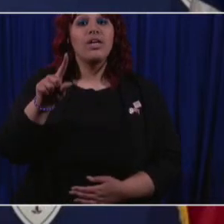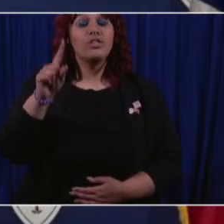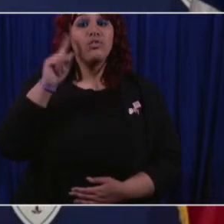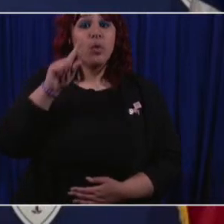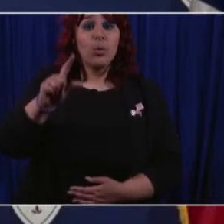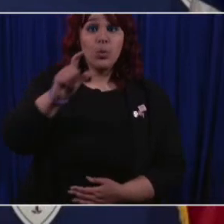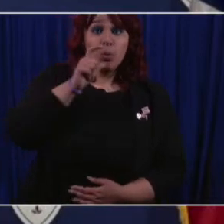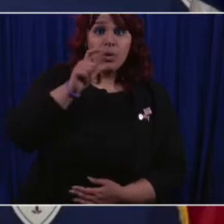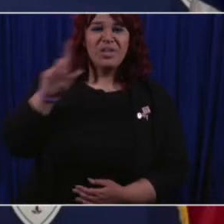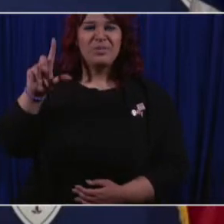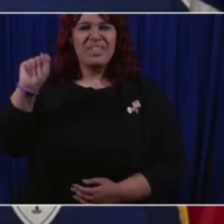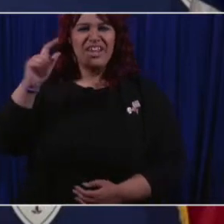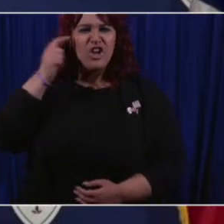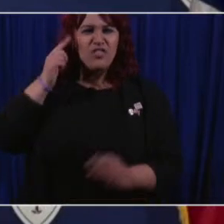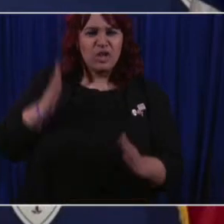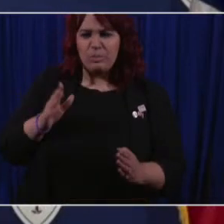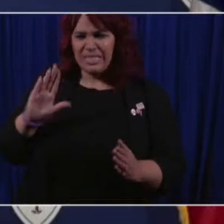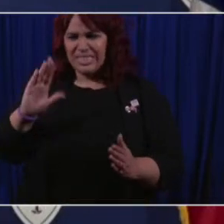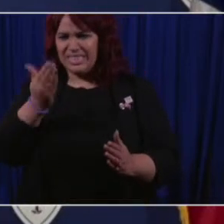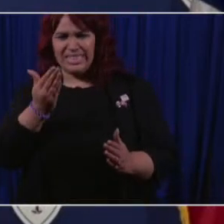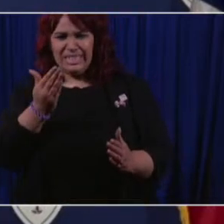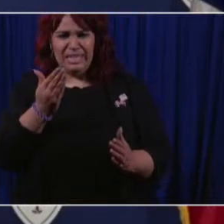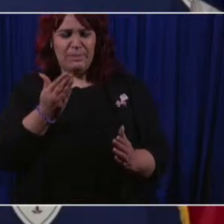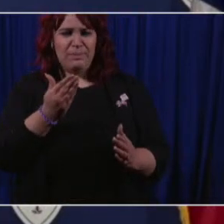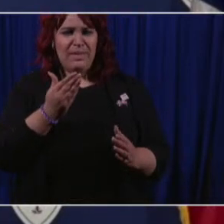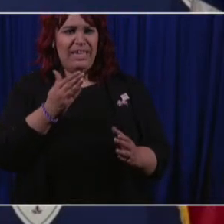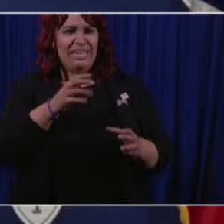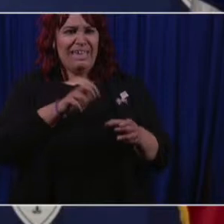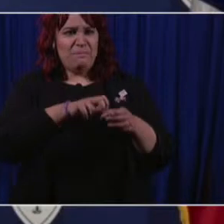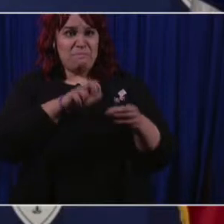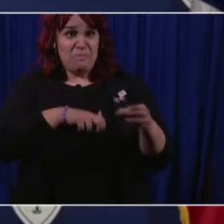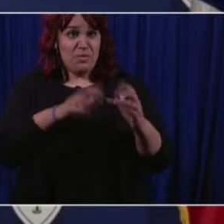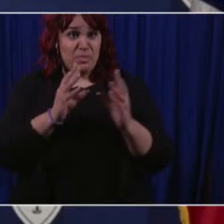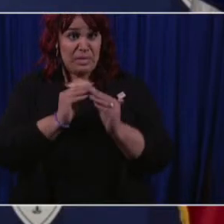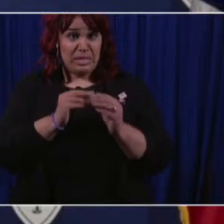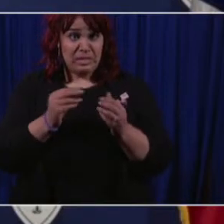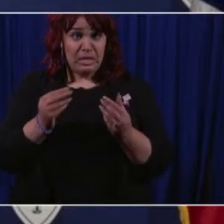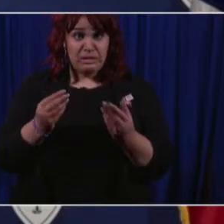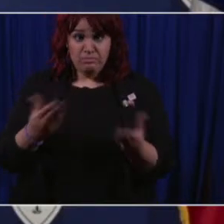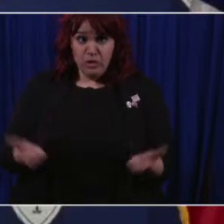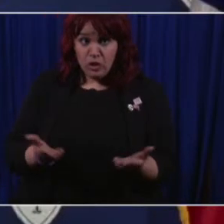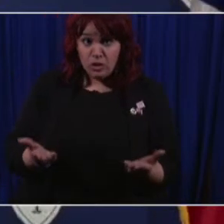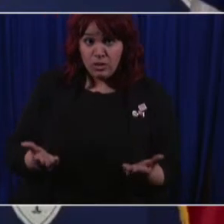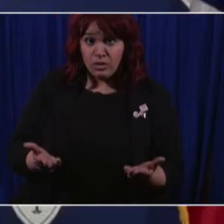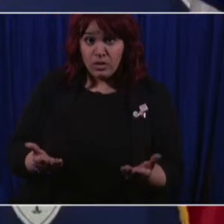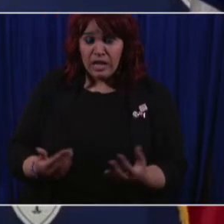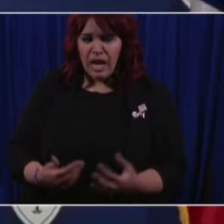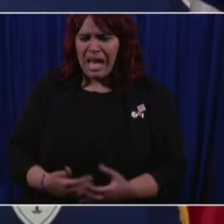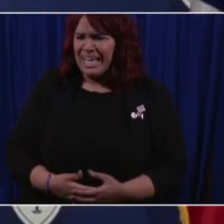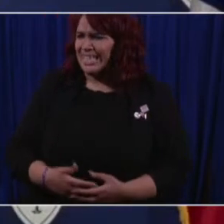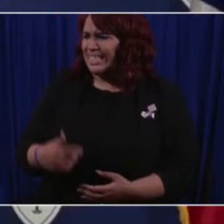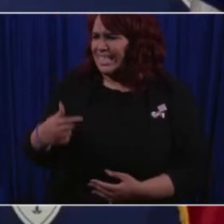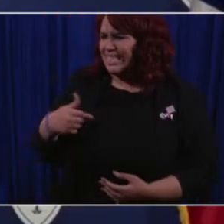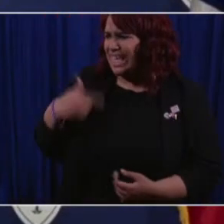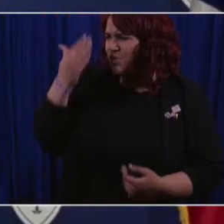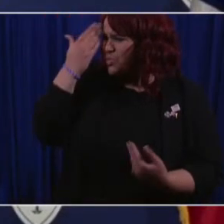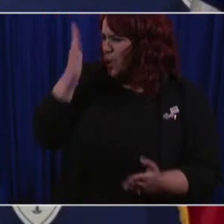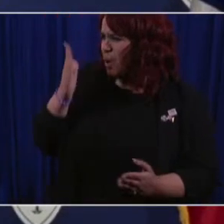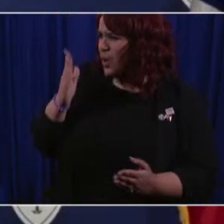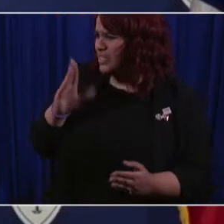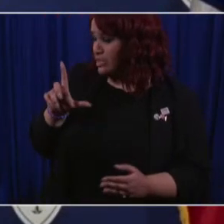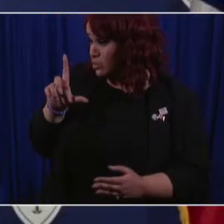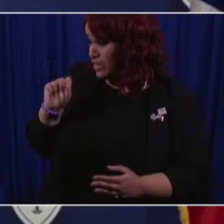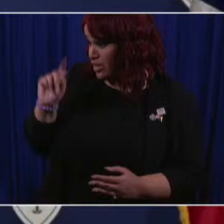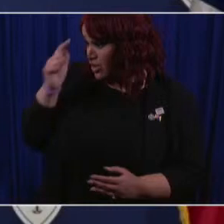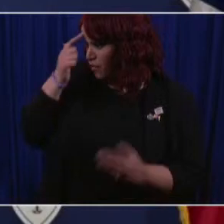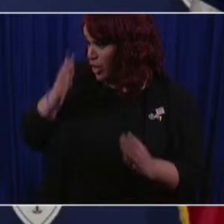guess he's missing. Is the First Lady available for a question? I don't know whether he's still with us. Is he? Lieutenant